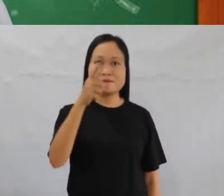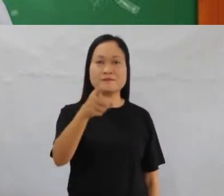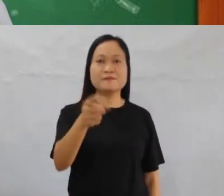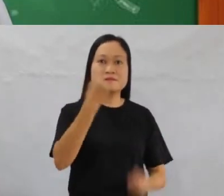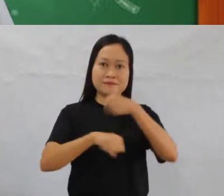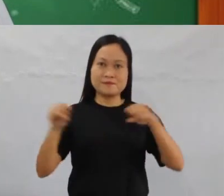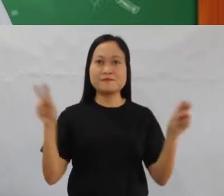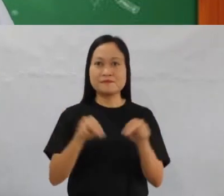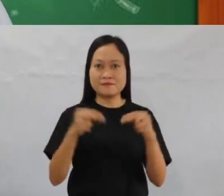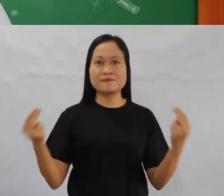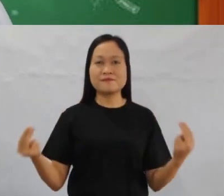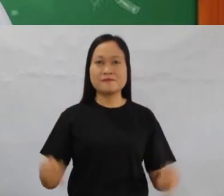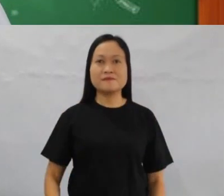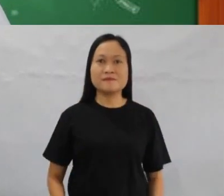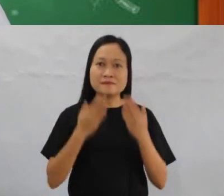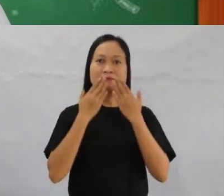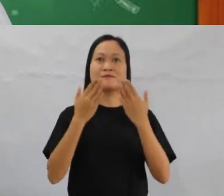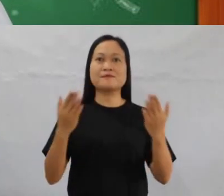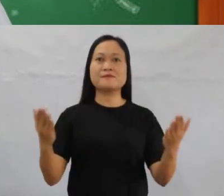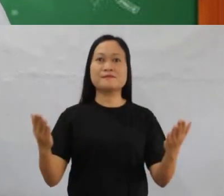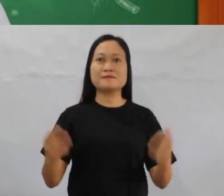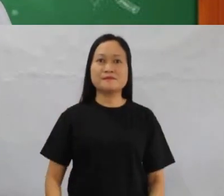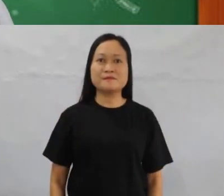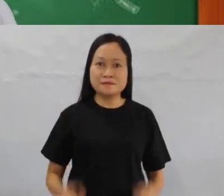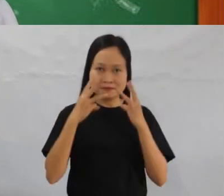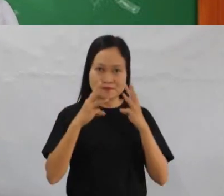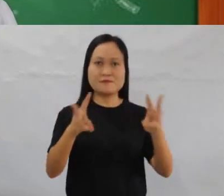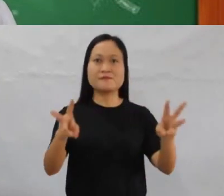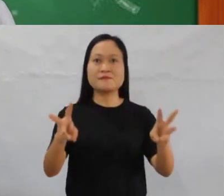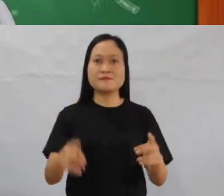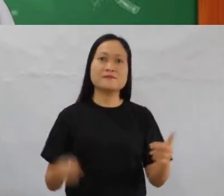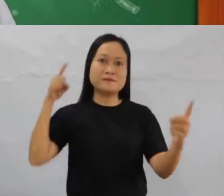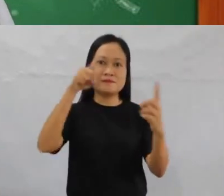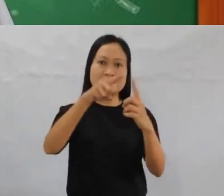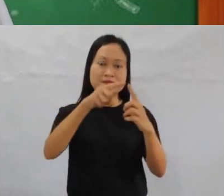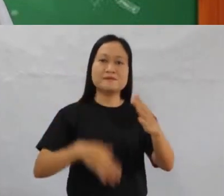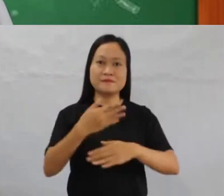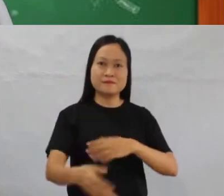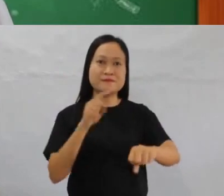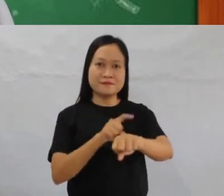Thank you so much for watching. Until next time.